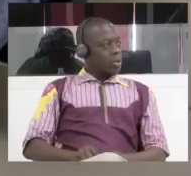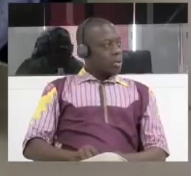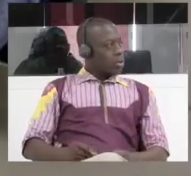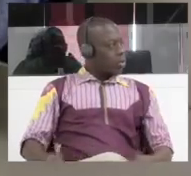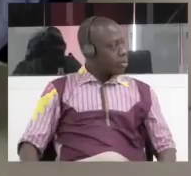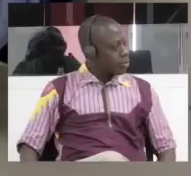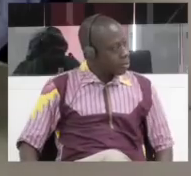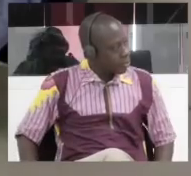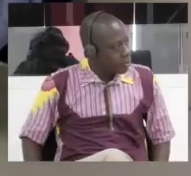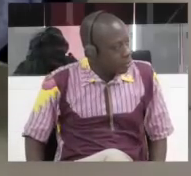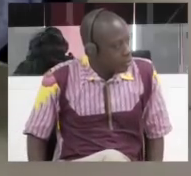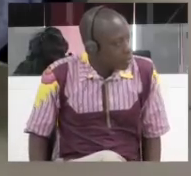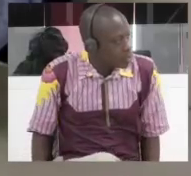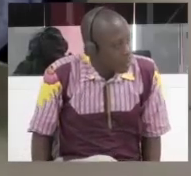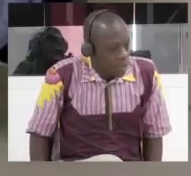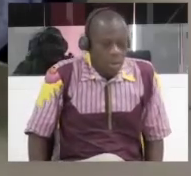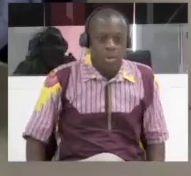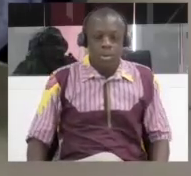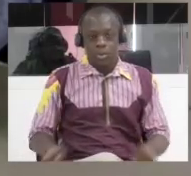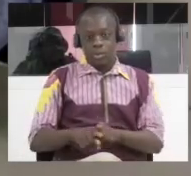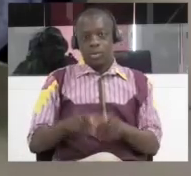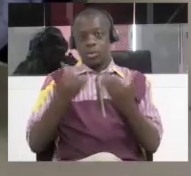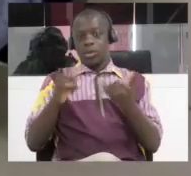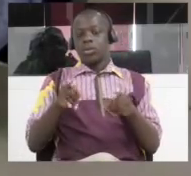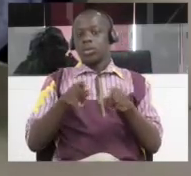Yeah. Yes, Bishop, you have the floor.